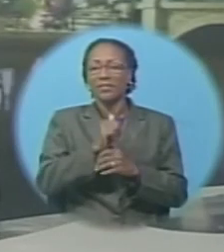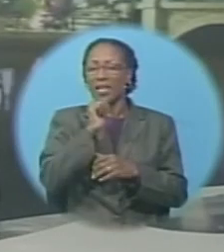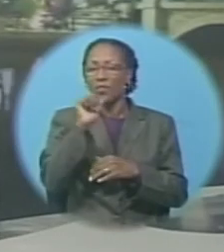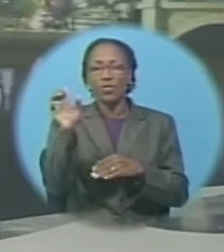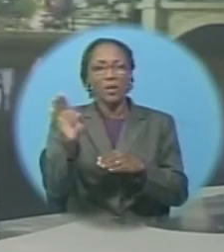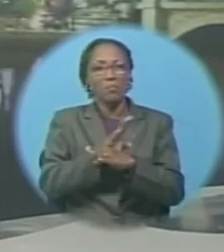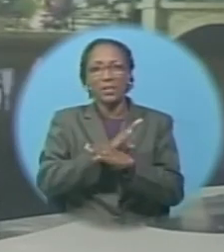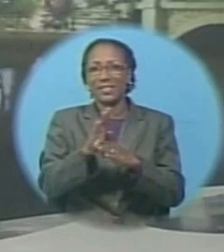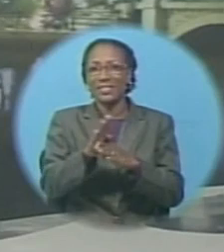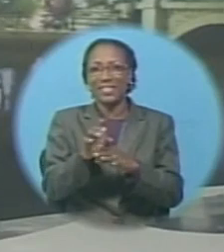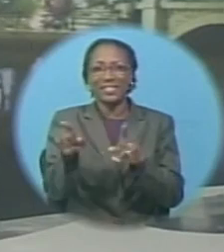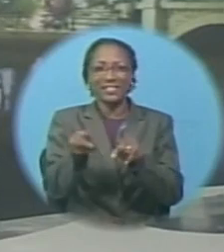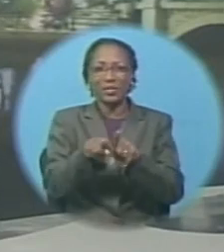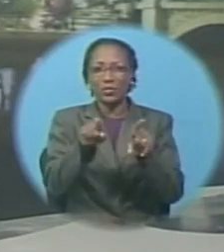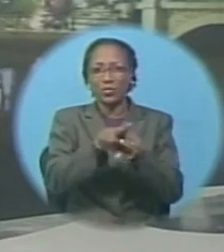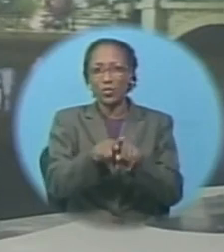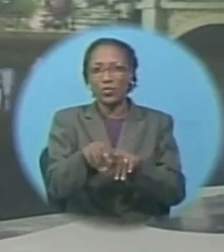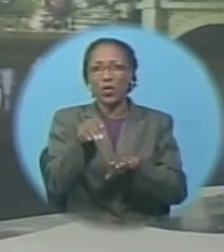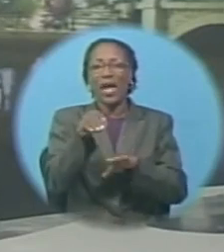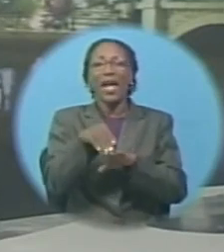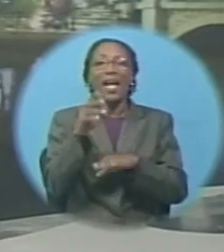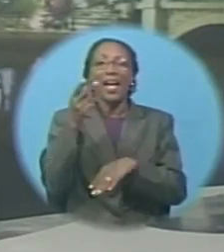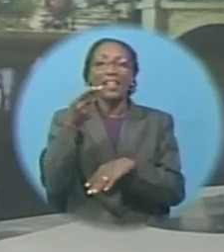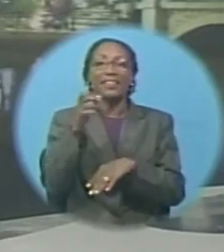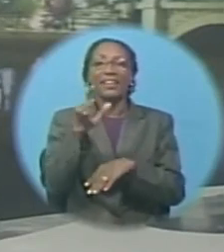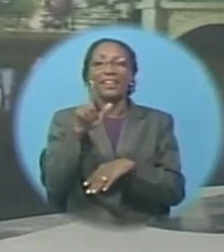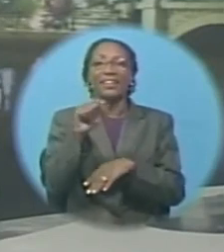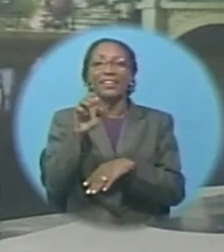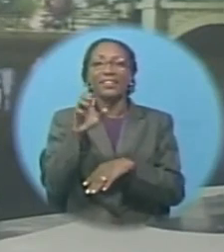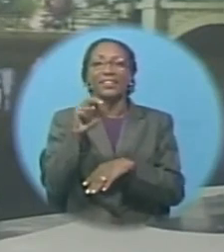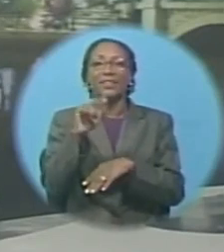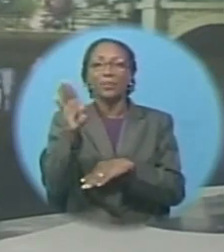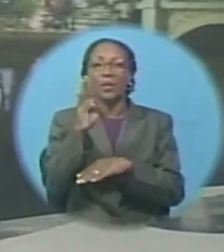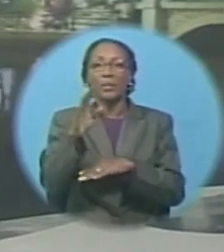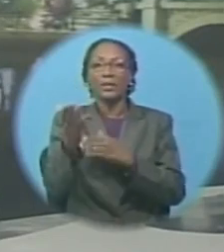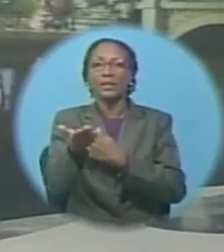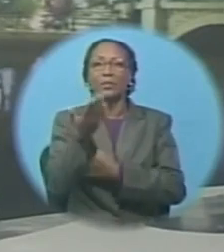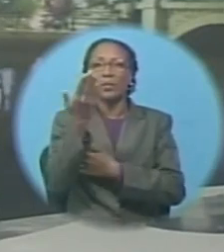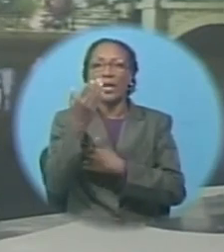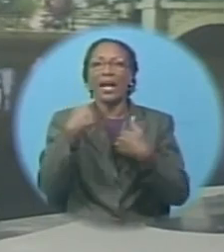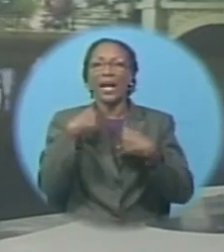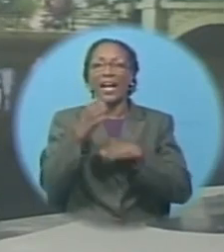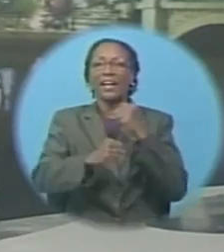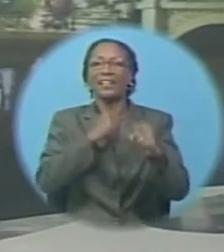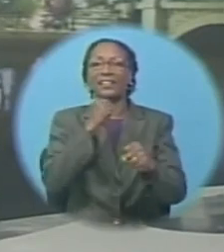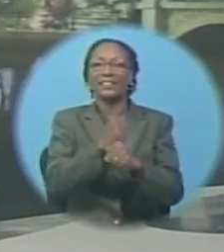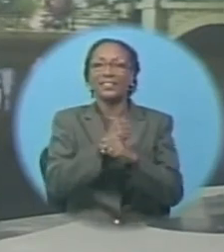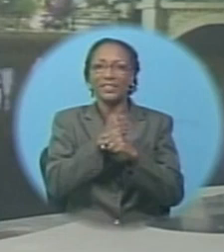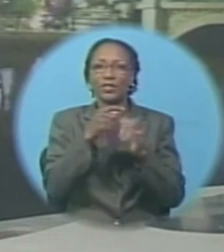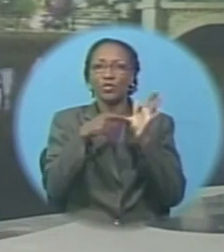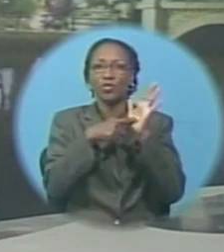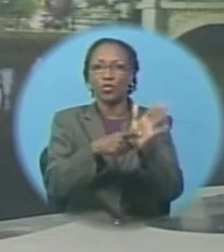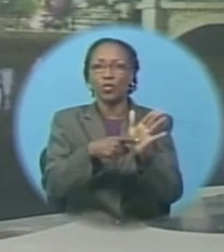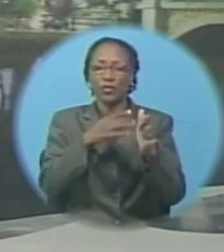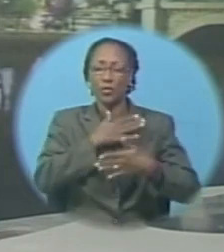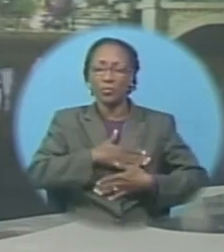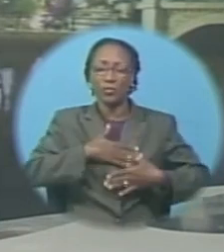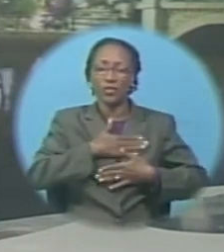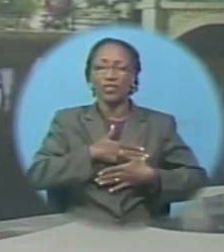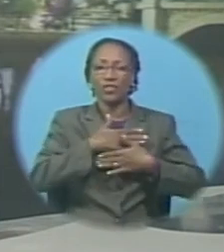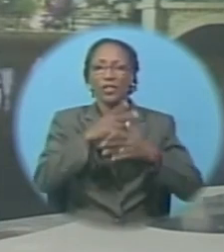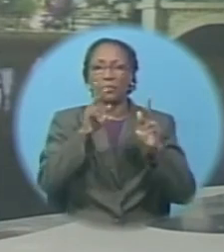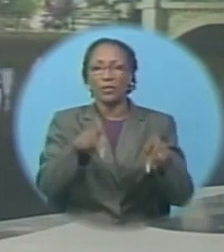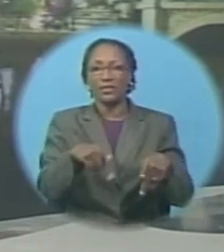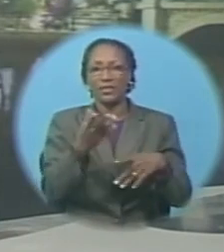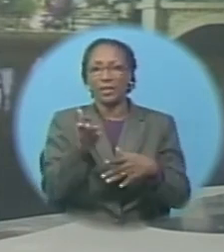It was not business as usual at the Hilton Barbados Resort this morning as it held an annual event to show appreciation to its guests.